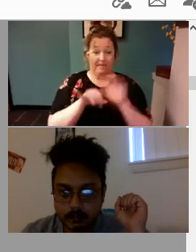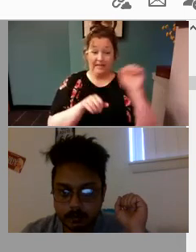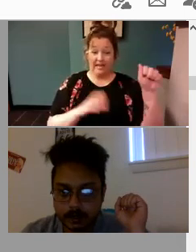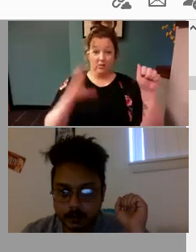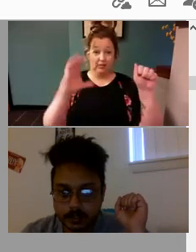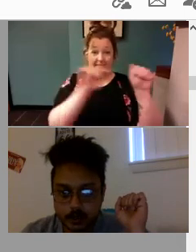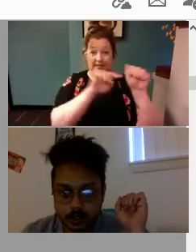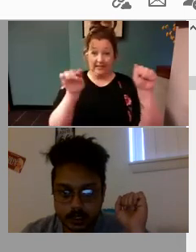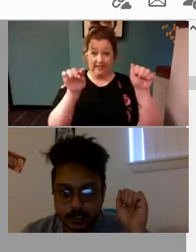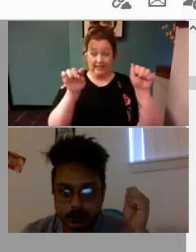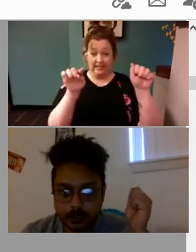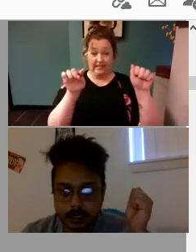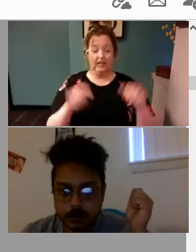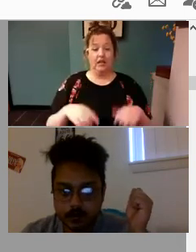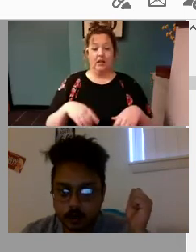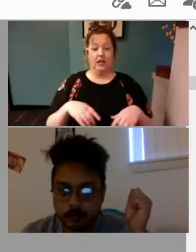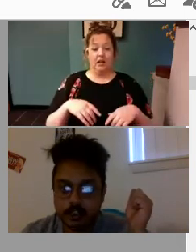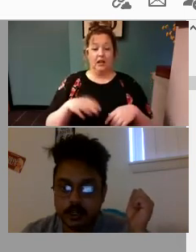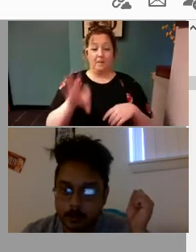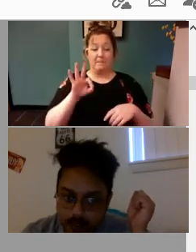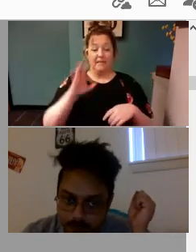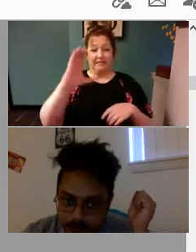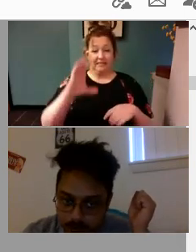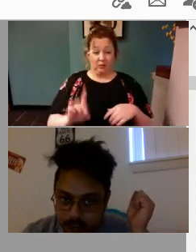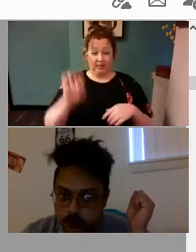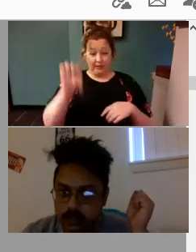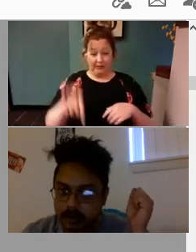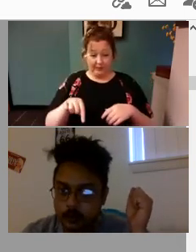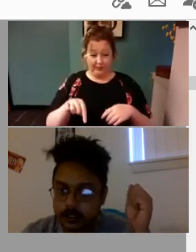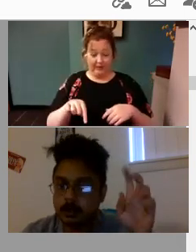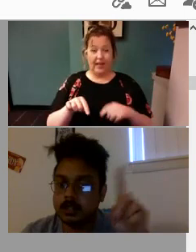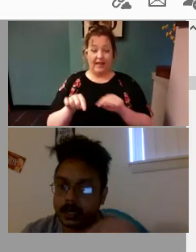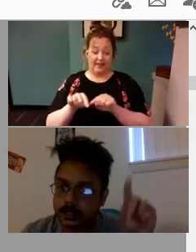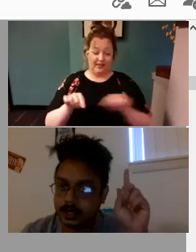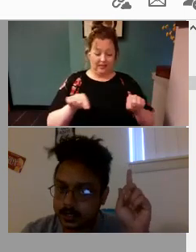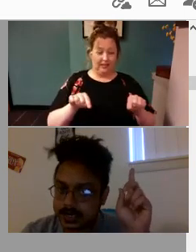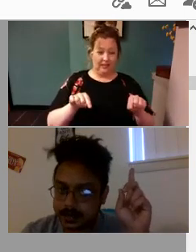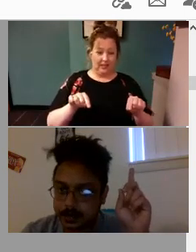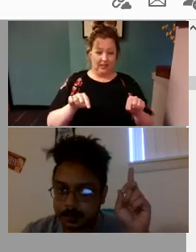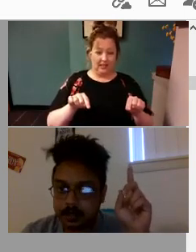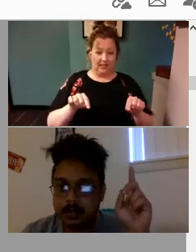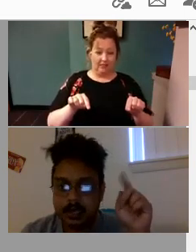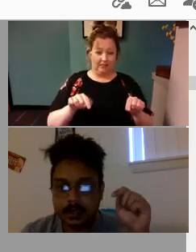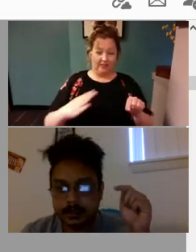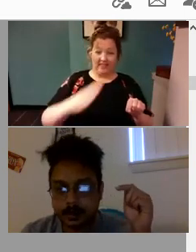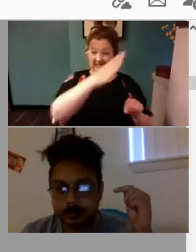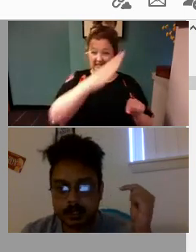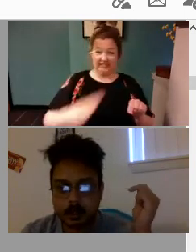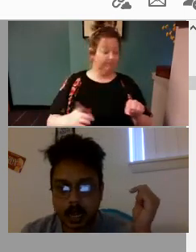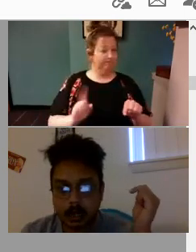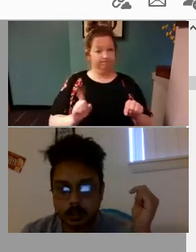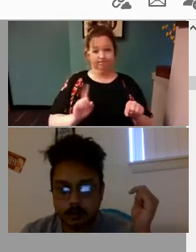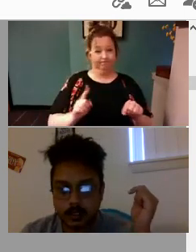C. Then we picked from C to D. Then we picked out 4. We did not pick the edge with the value 3 because that created a cycle. And